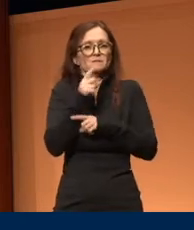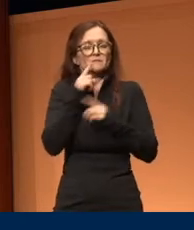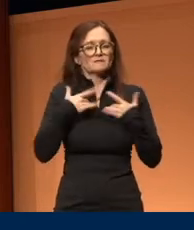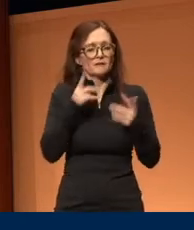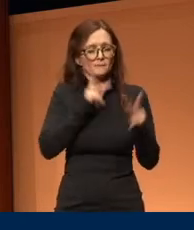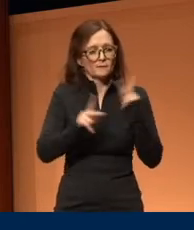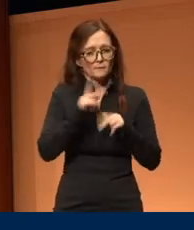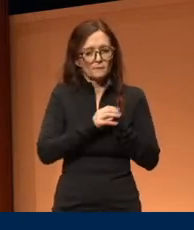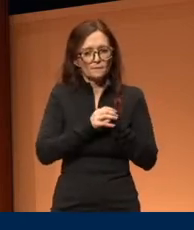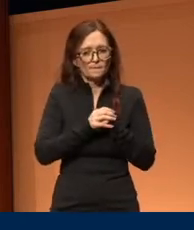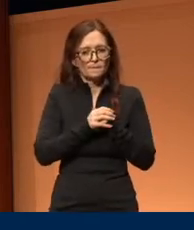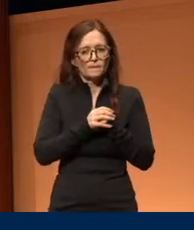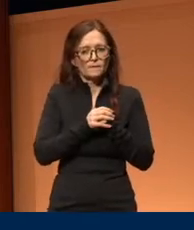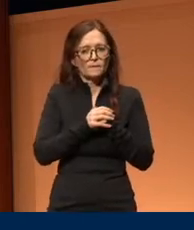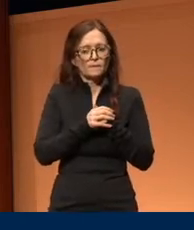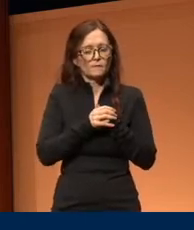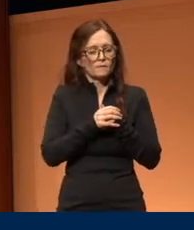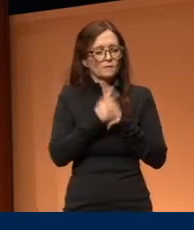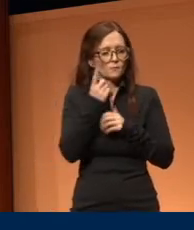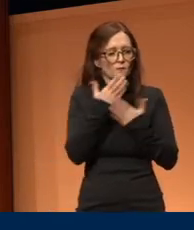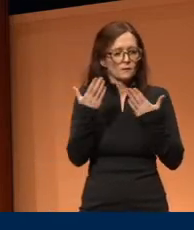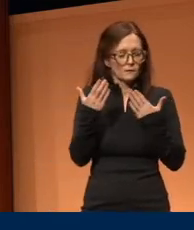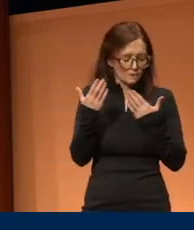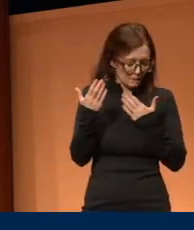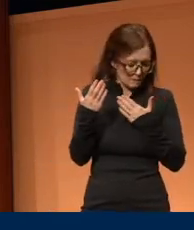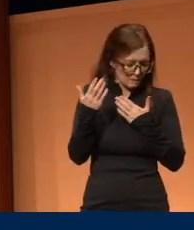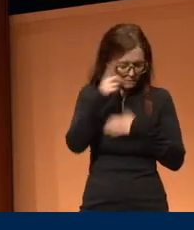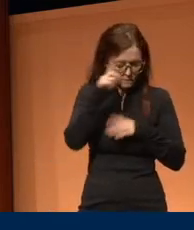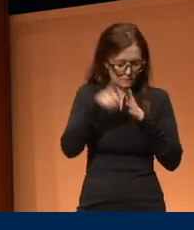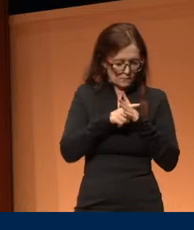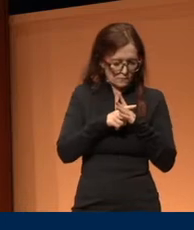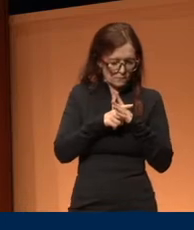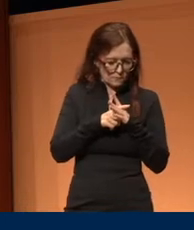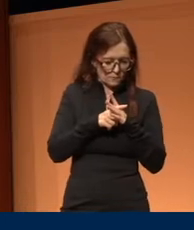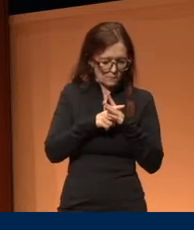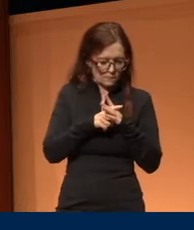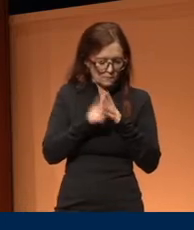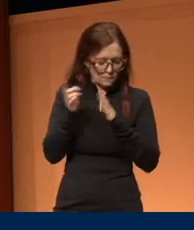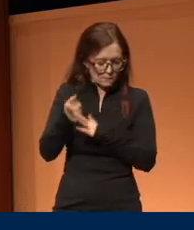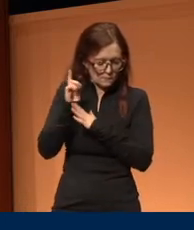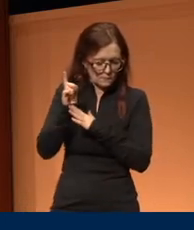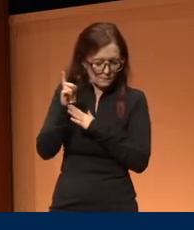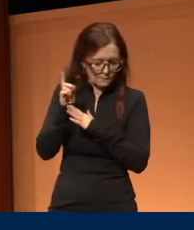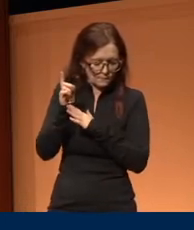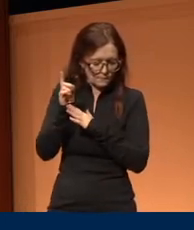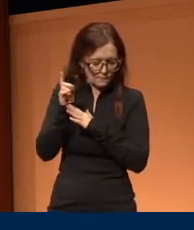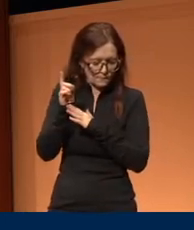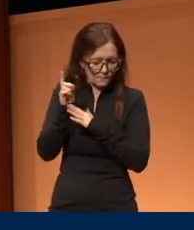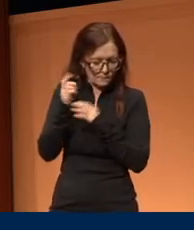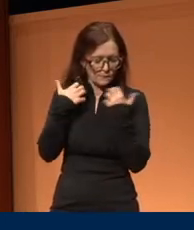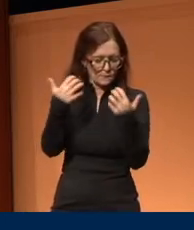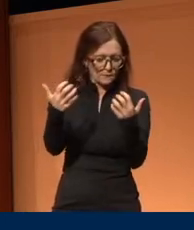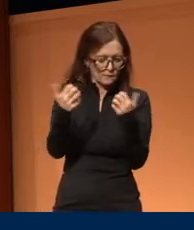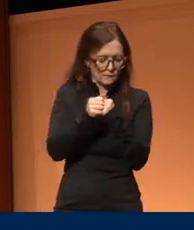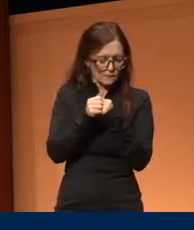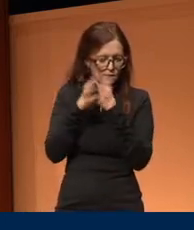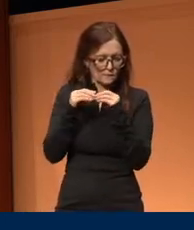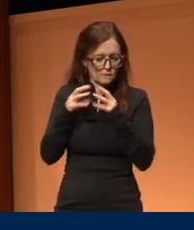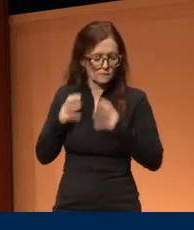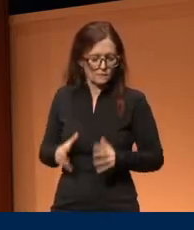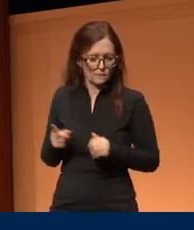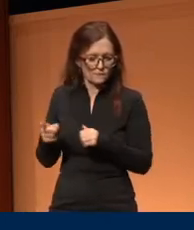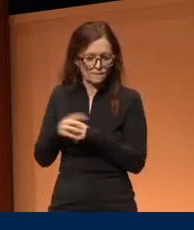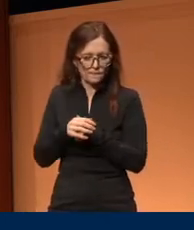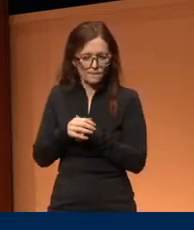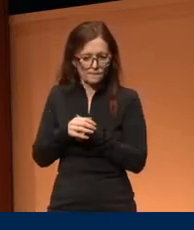And One argument also that's often brought up is the idea that, well, the minute they enter this assembly, they're no longer ordinary